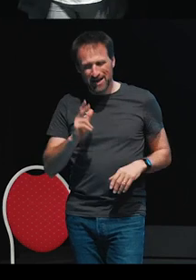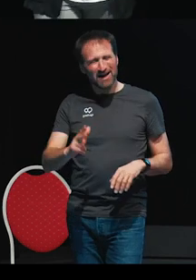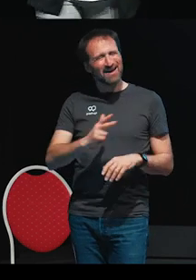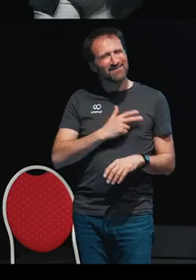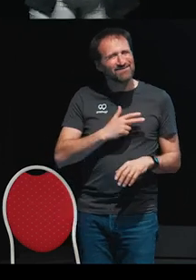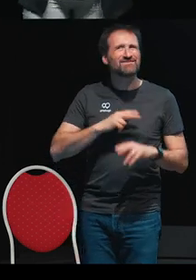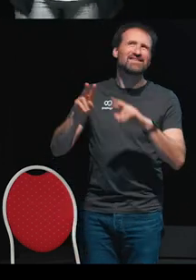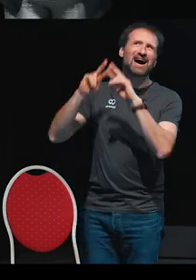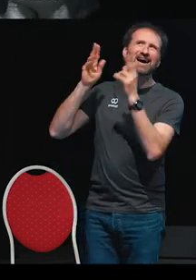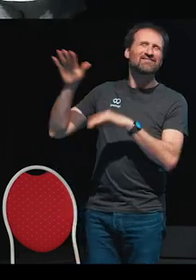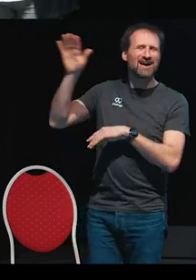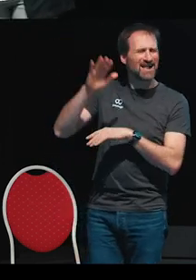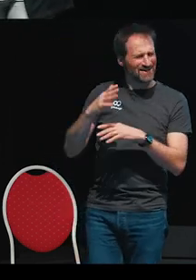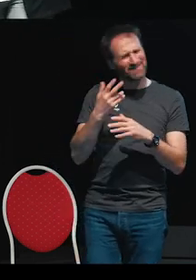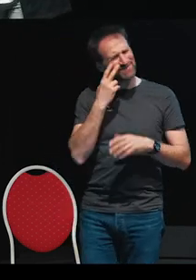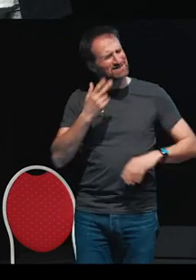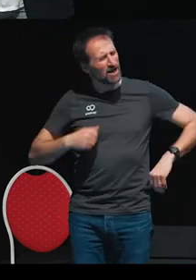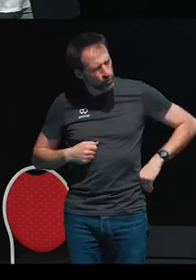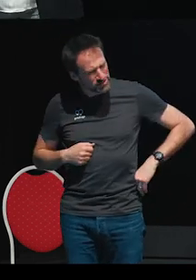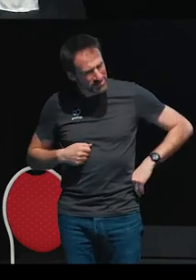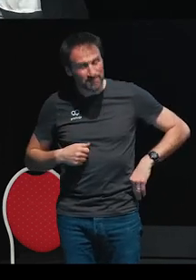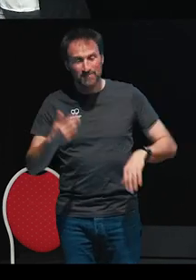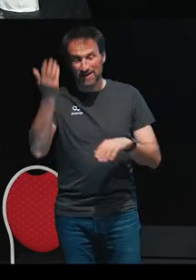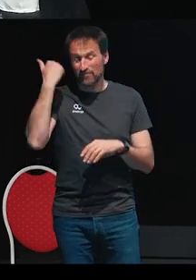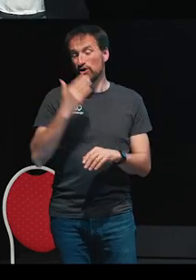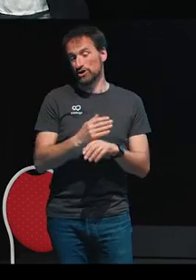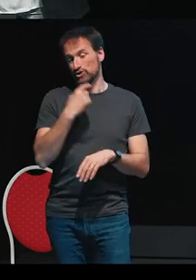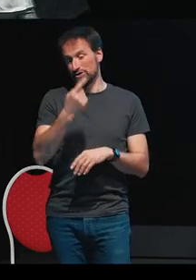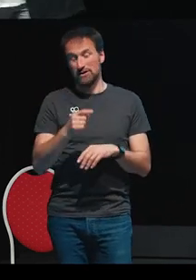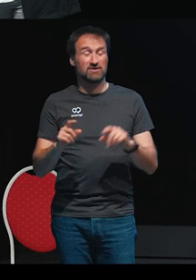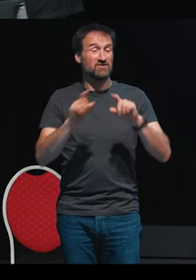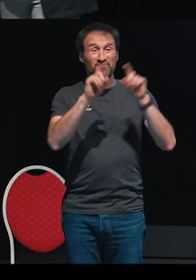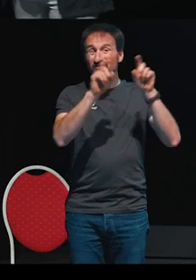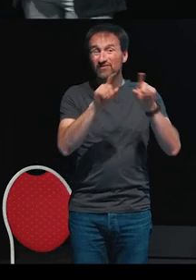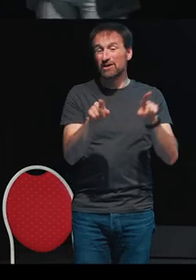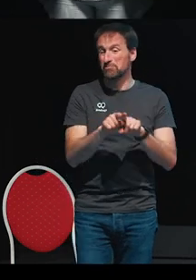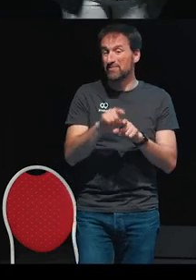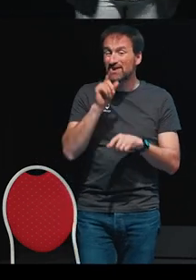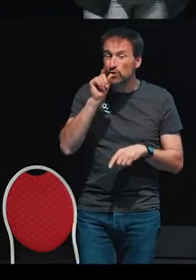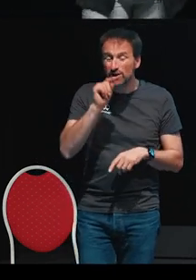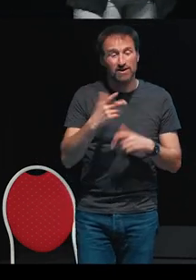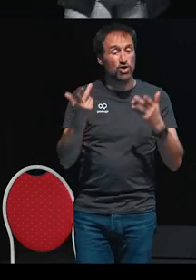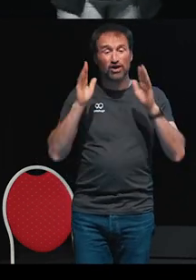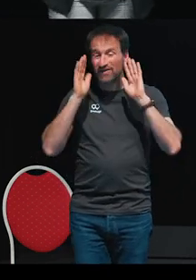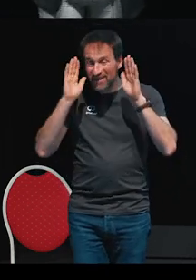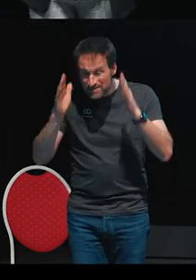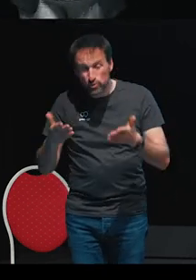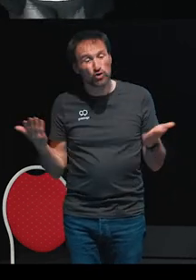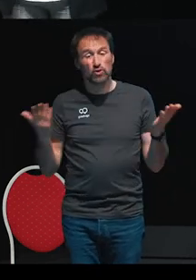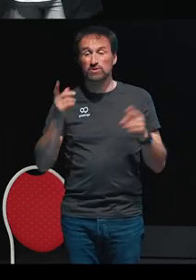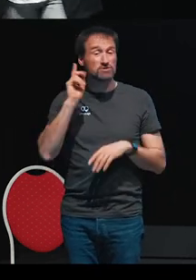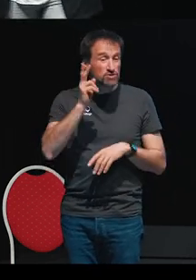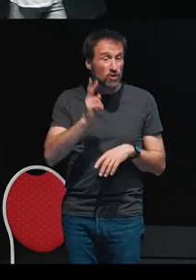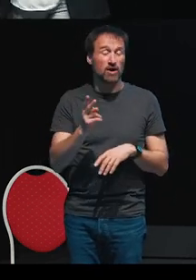world. So as I mentioned before, companies like Twitter, companies like Facebook, and even